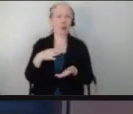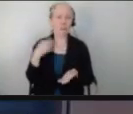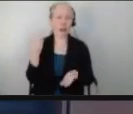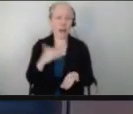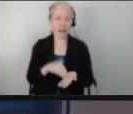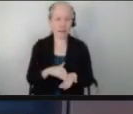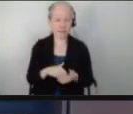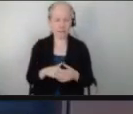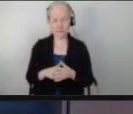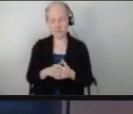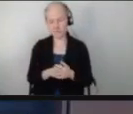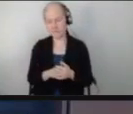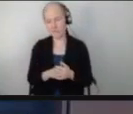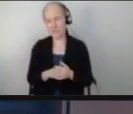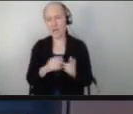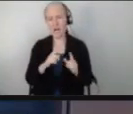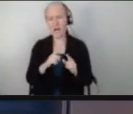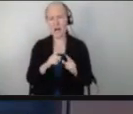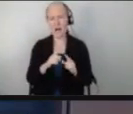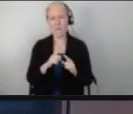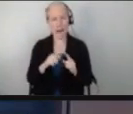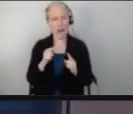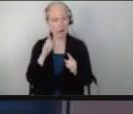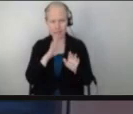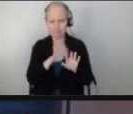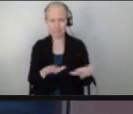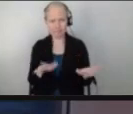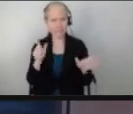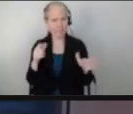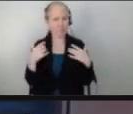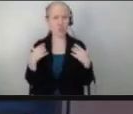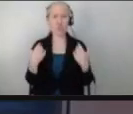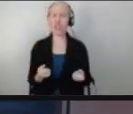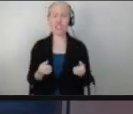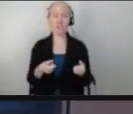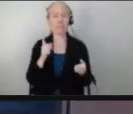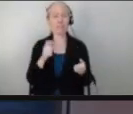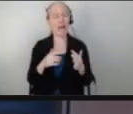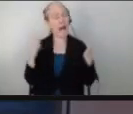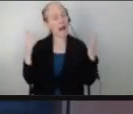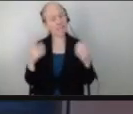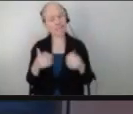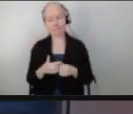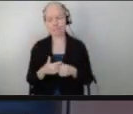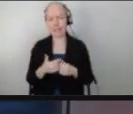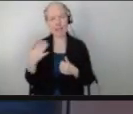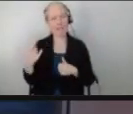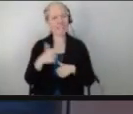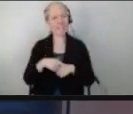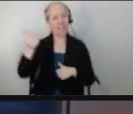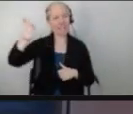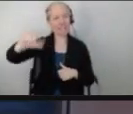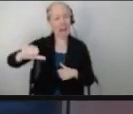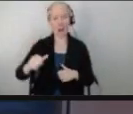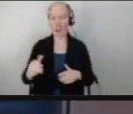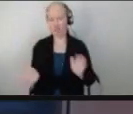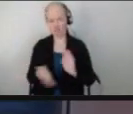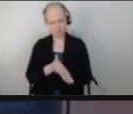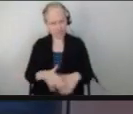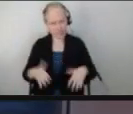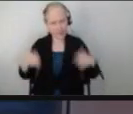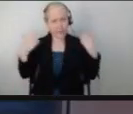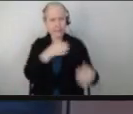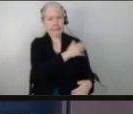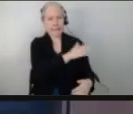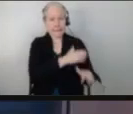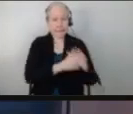just say, you have to have that courage. You have to have that, hey, I didn't get it this time, but I'm going to go dust myself off, figure it out, and go back the